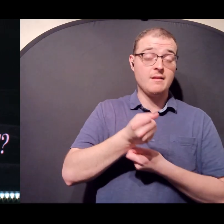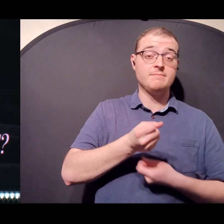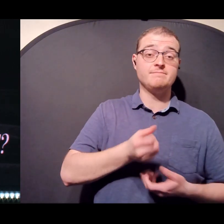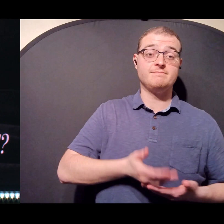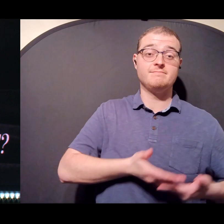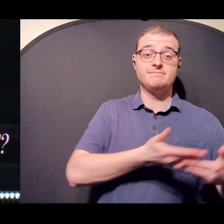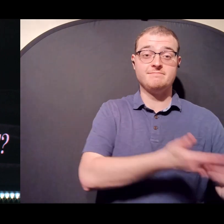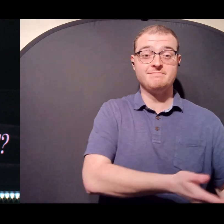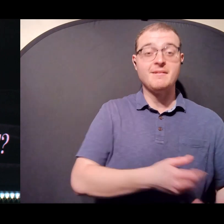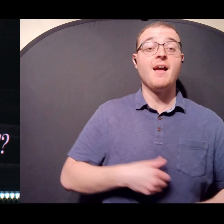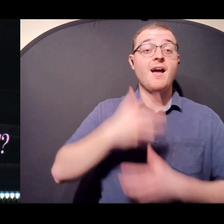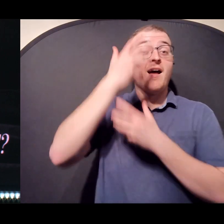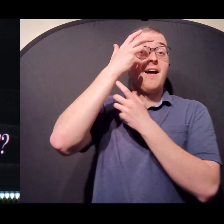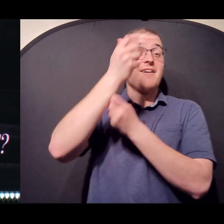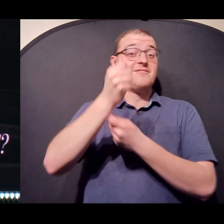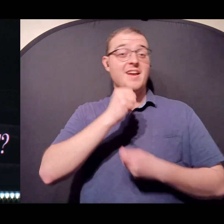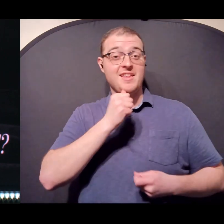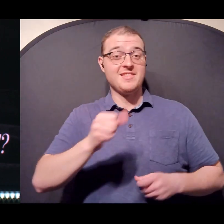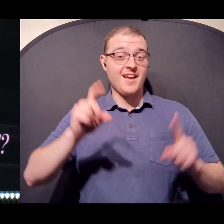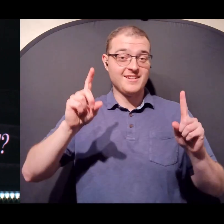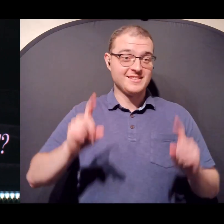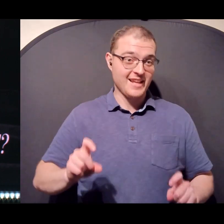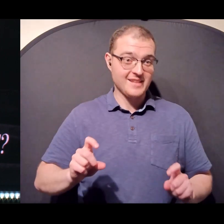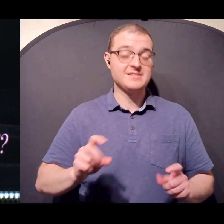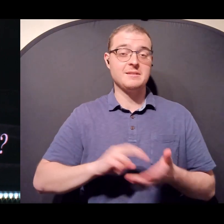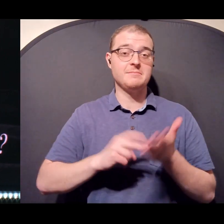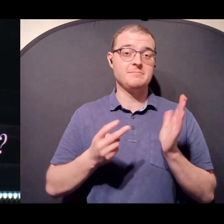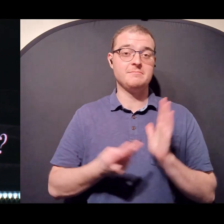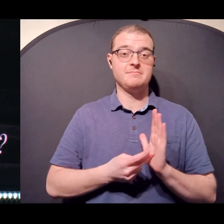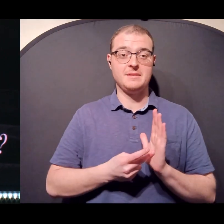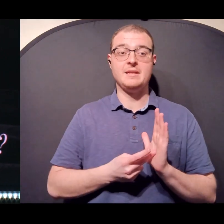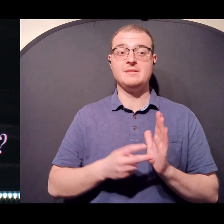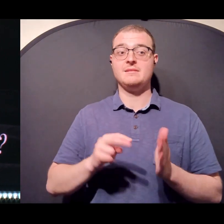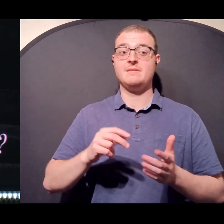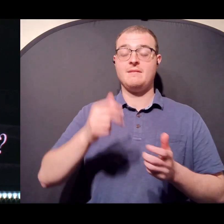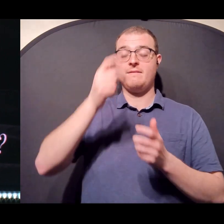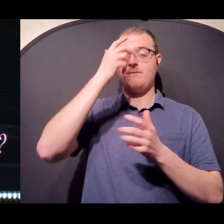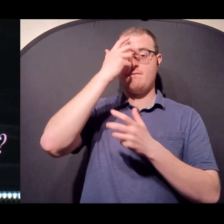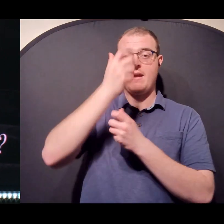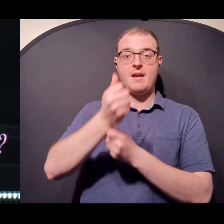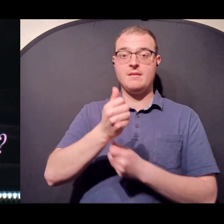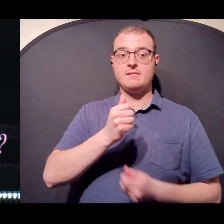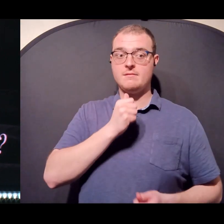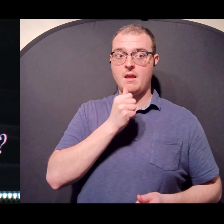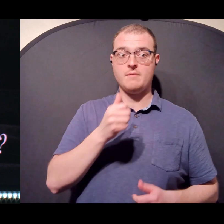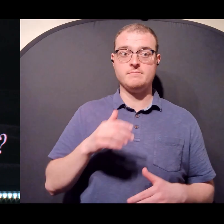trusted. Can God trust you? Can he trust you to sacrifice?